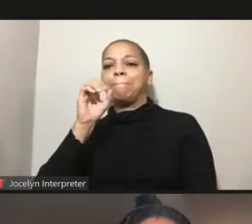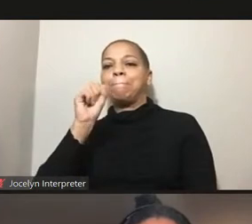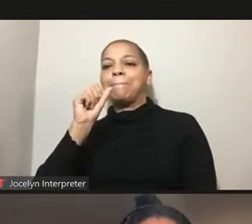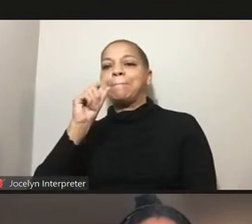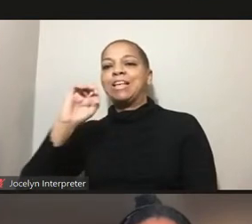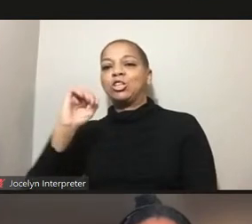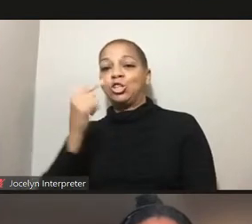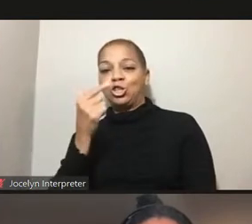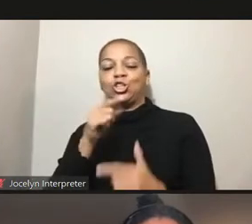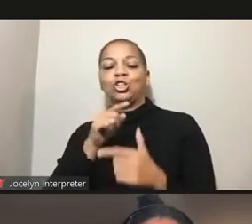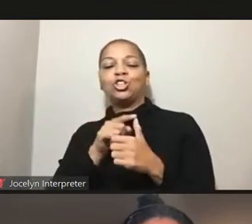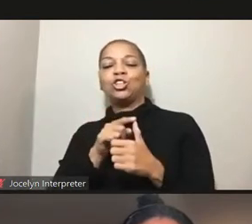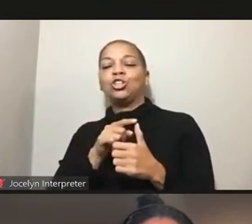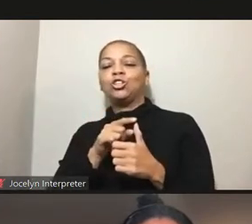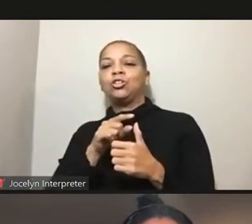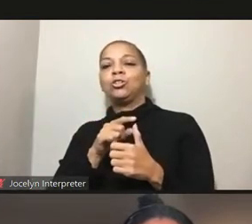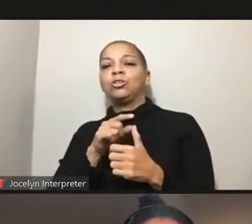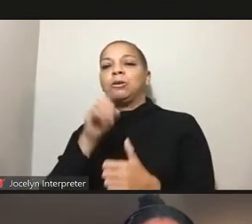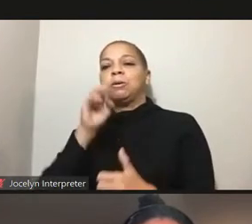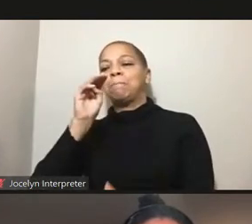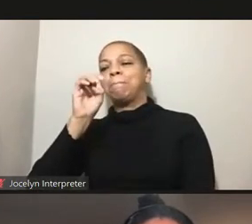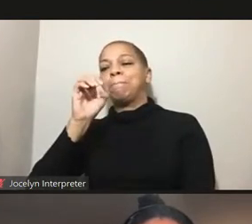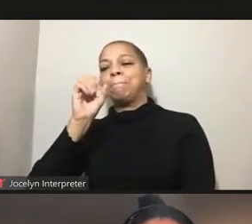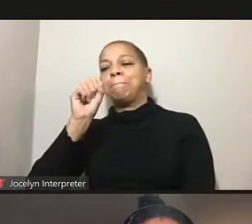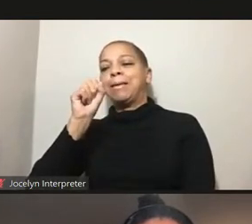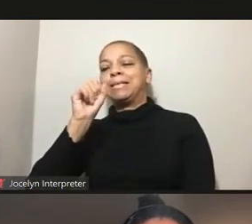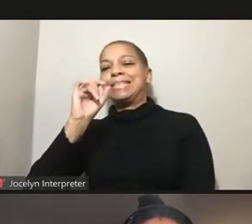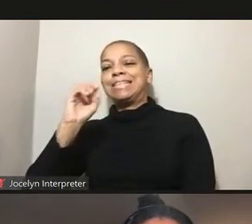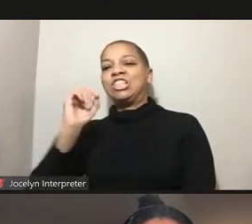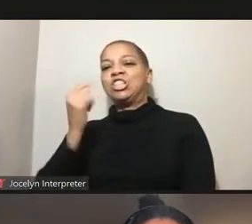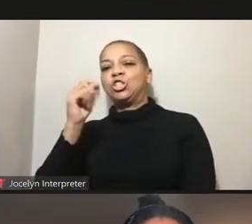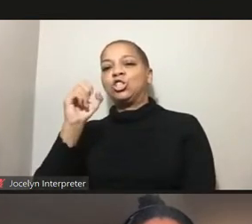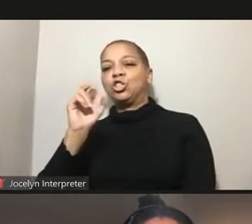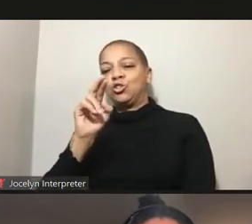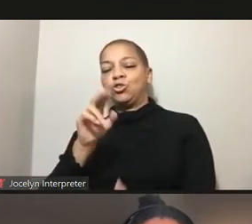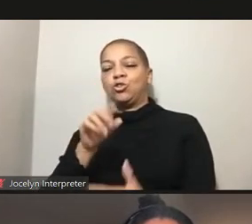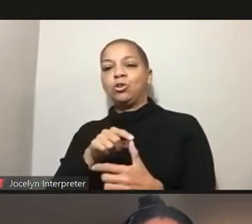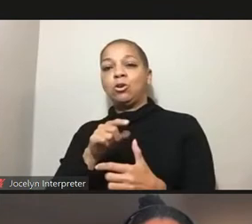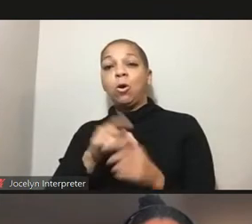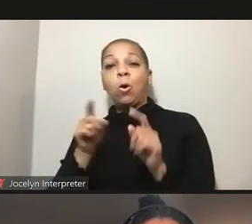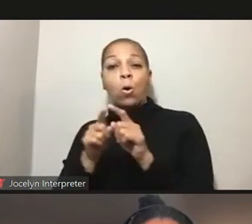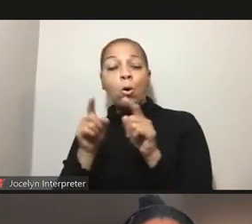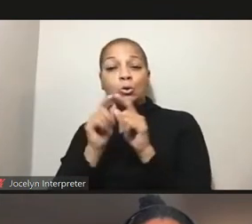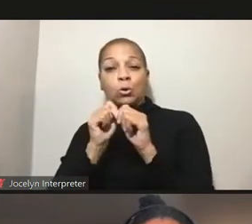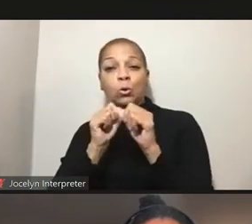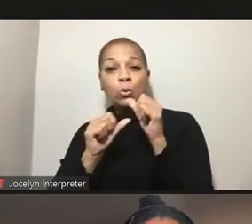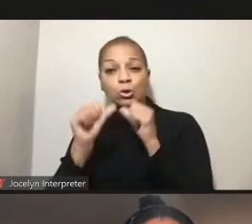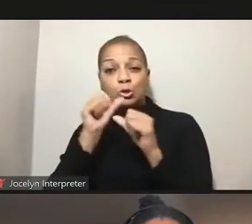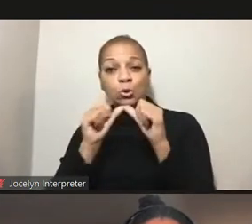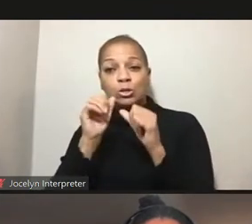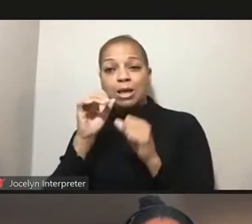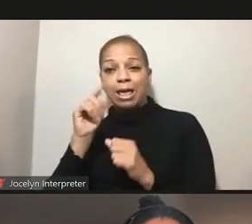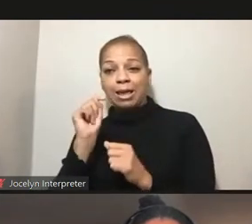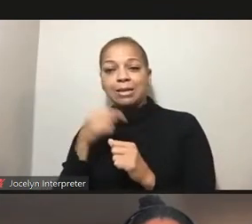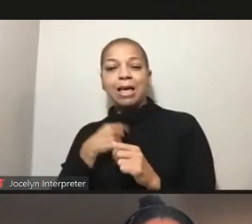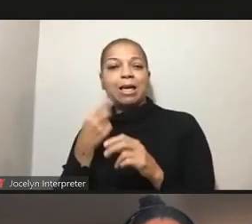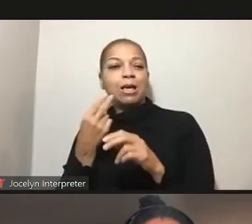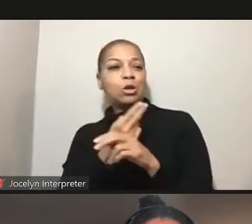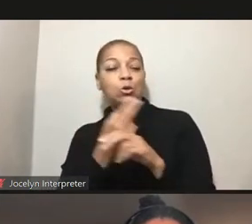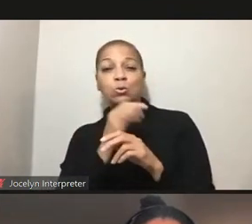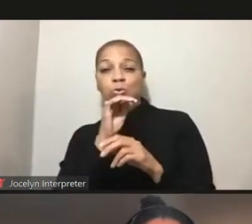But I'm actually a social and civic agent using art as a vehicle for change.